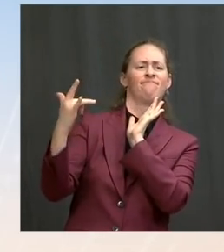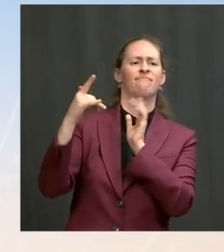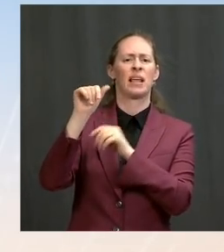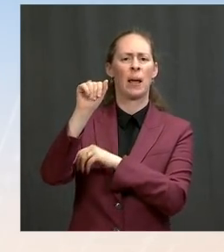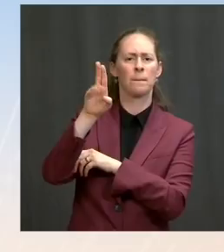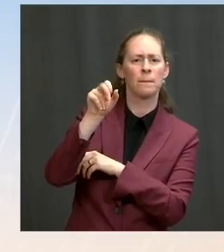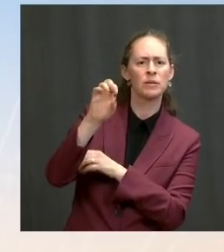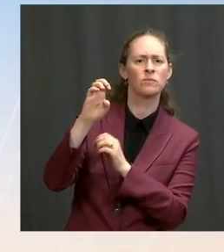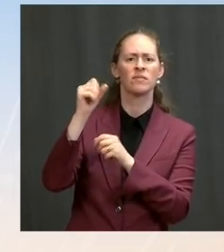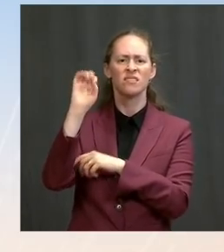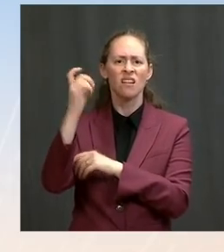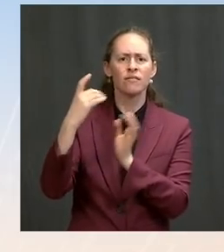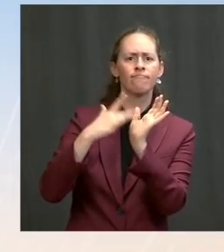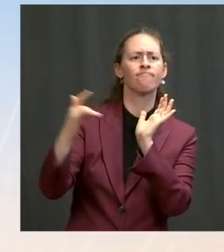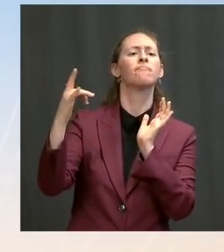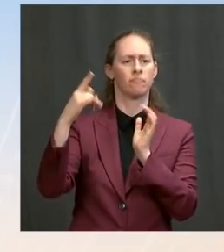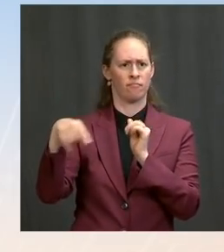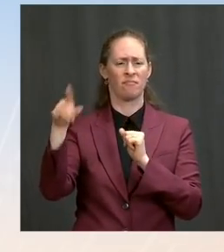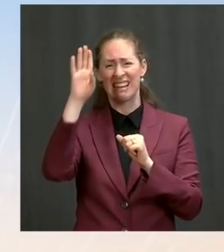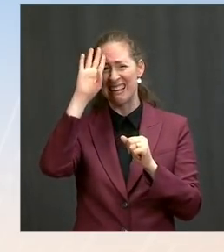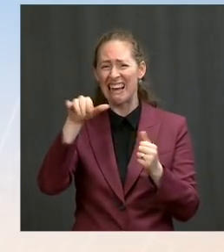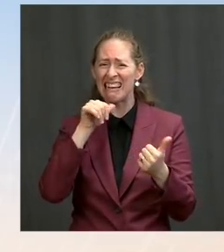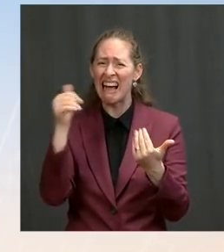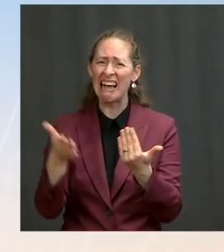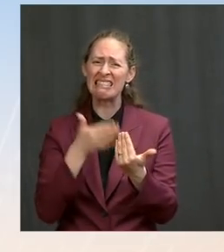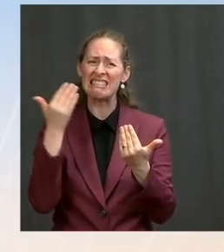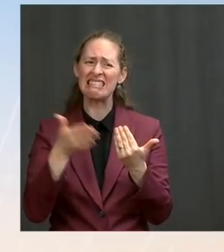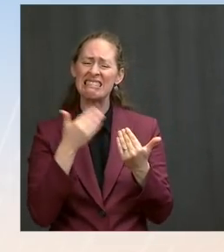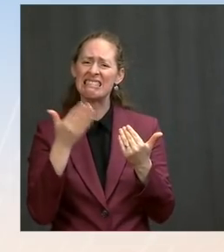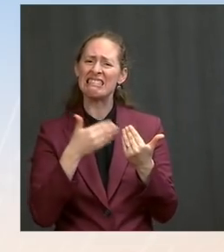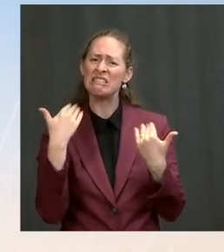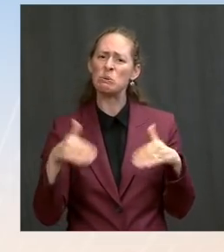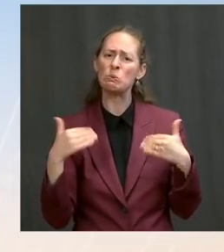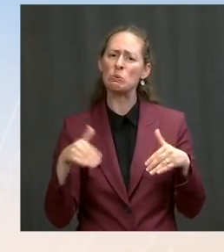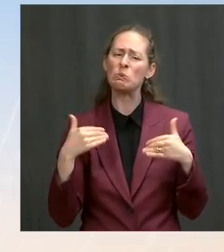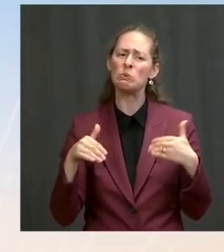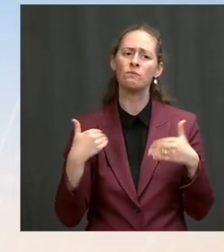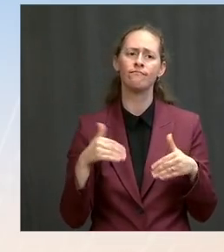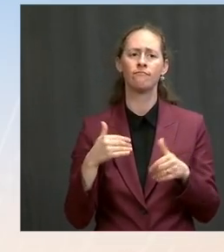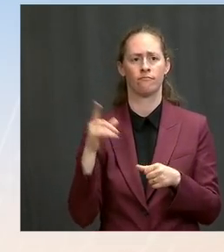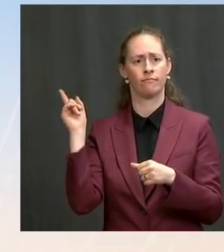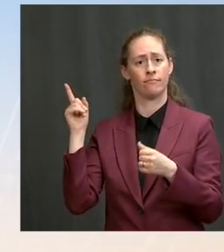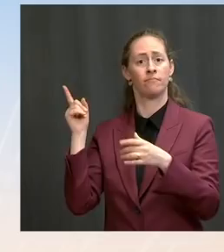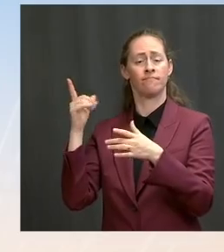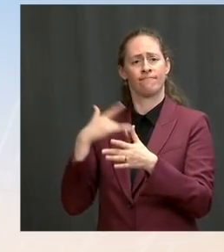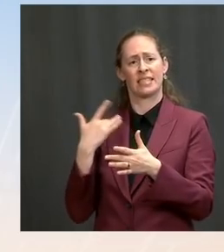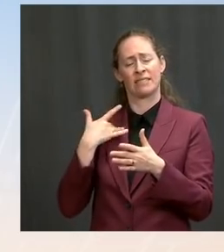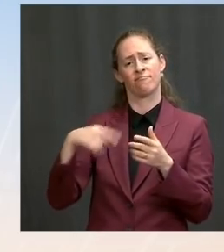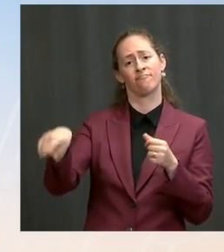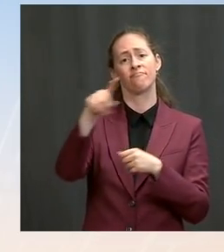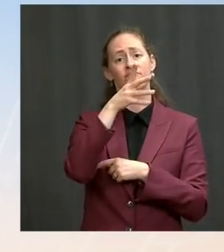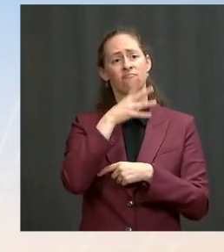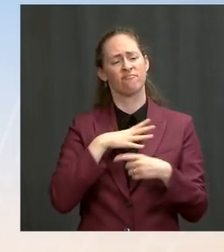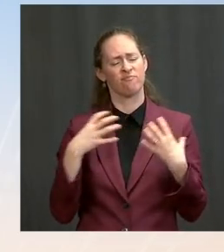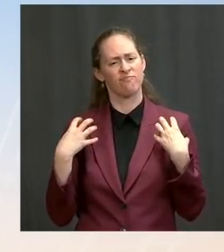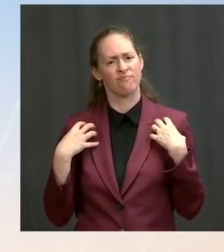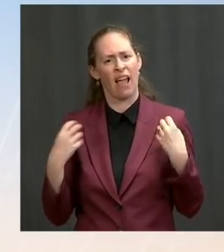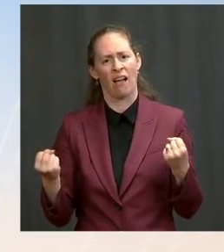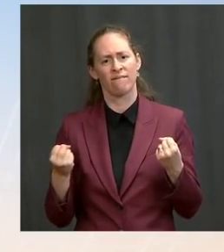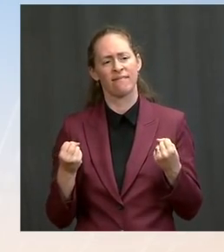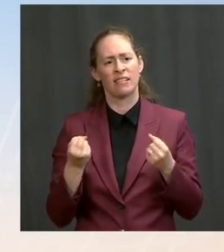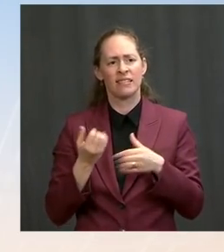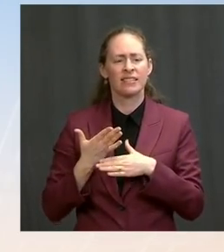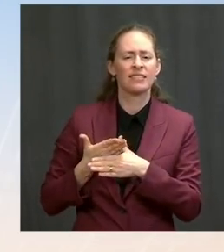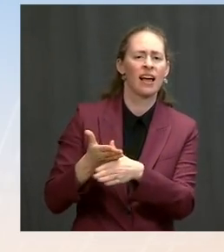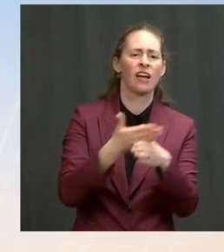that's a difficult journey for many of them. And he believes that these women are courageous, they're brave, and he wants it to be an